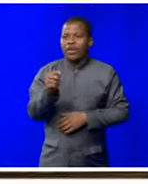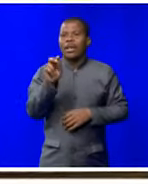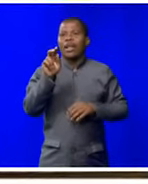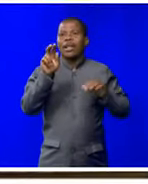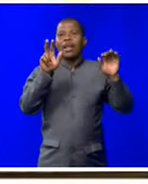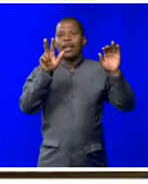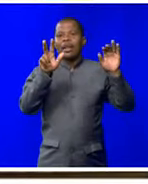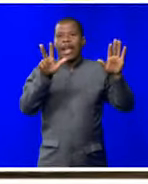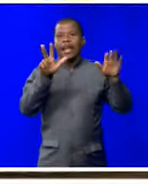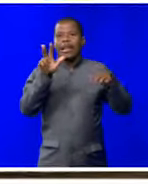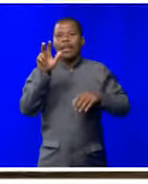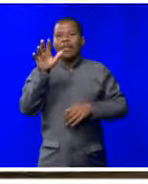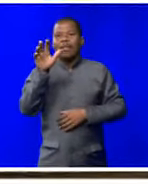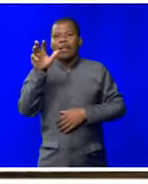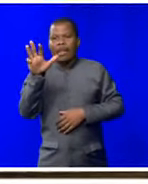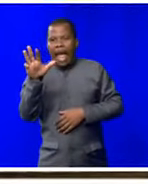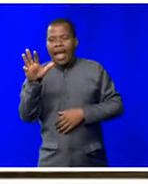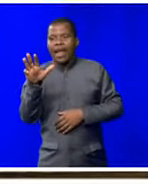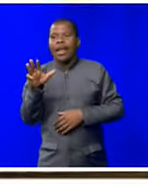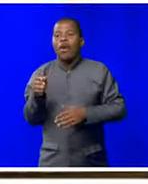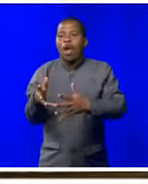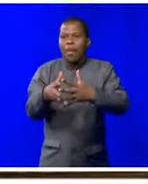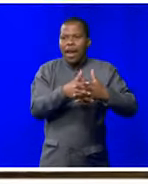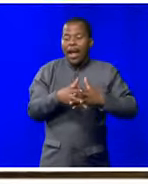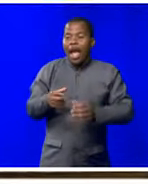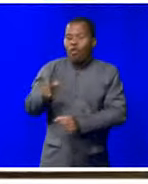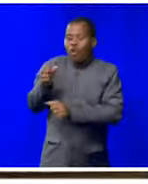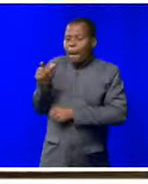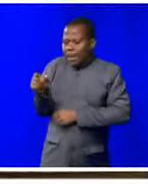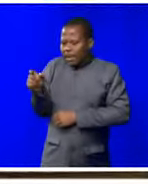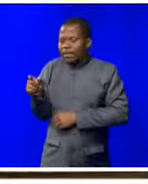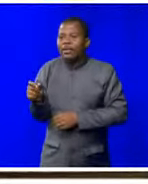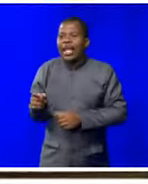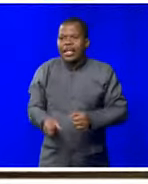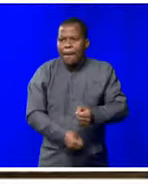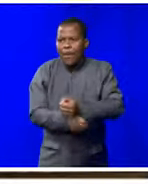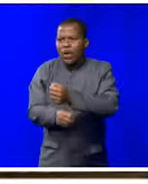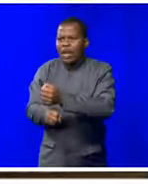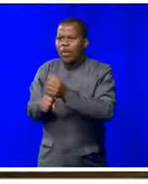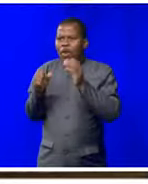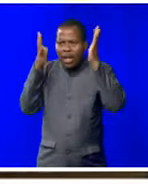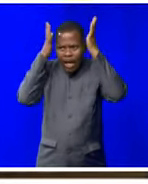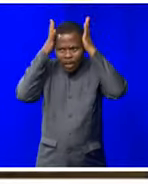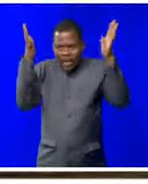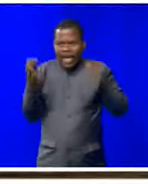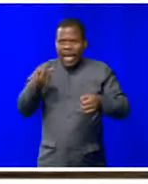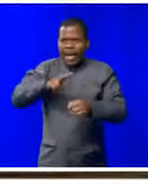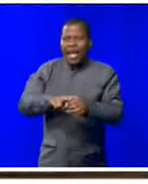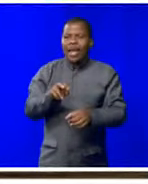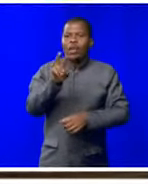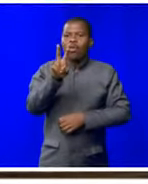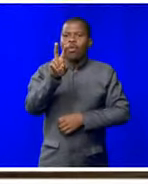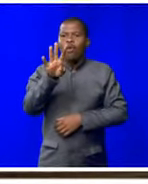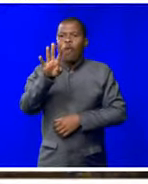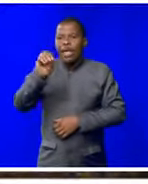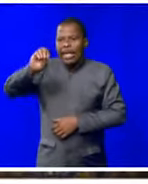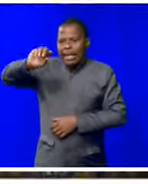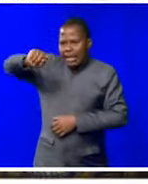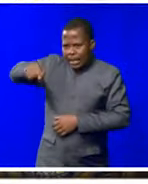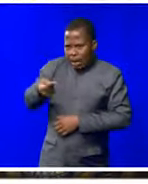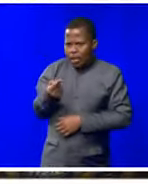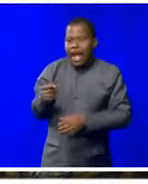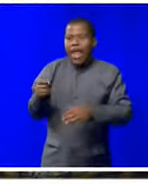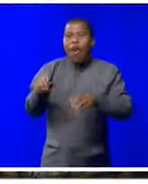1,859 volunteers have served Eswatini, joining some 240,000 who have served the world.